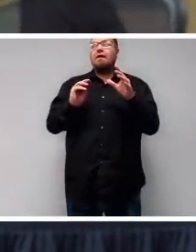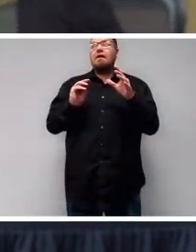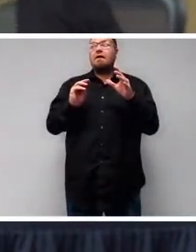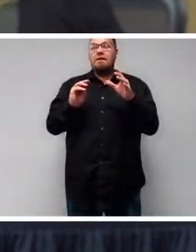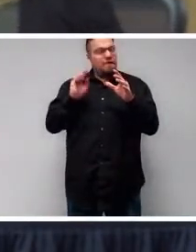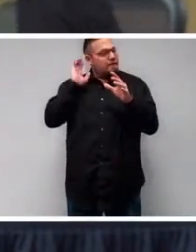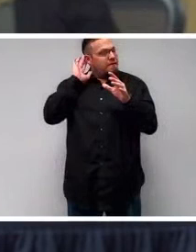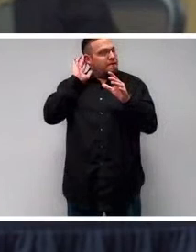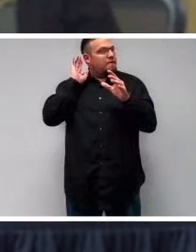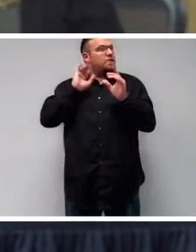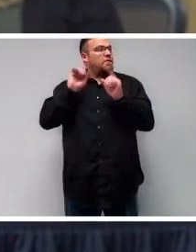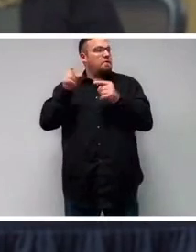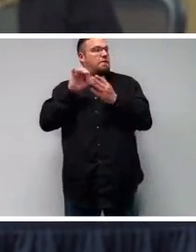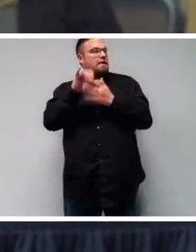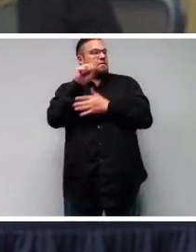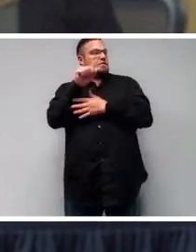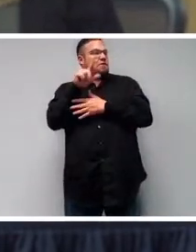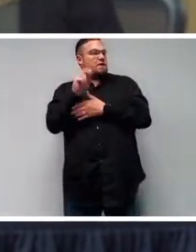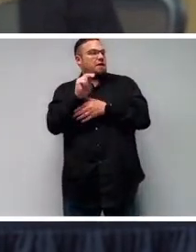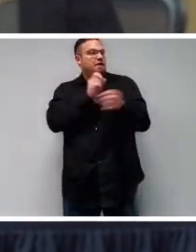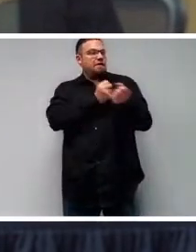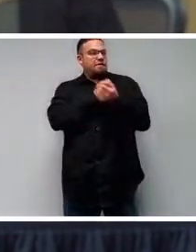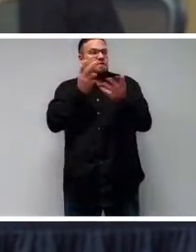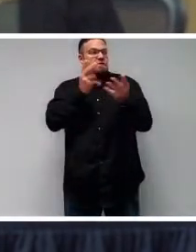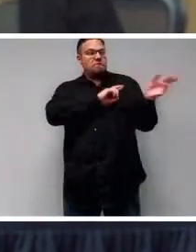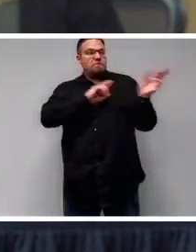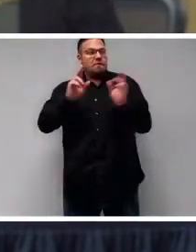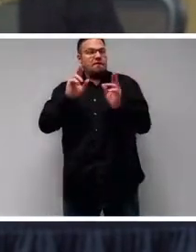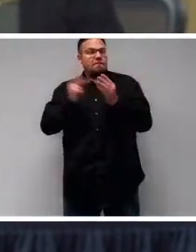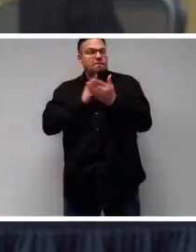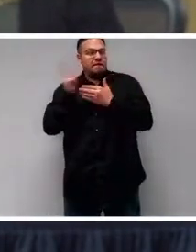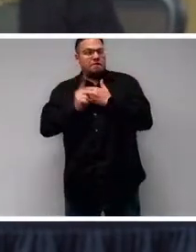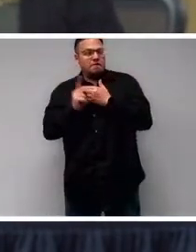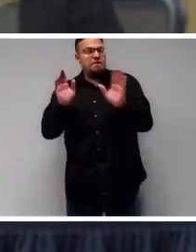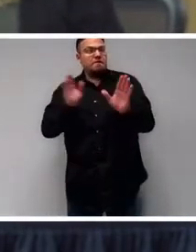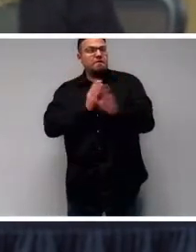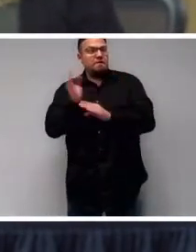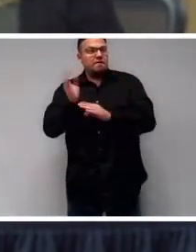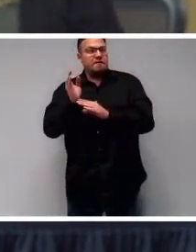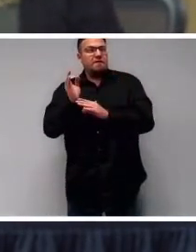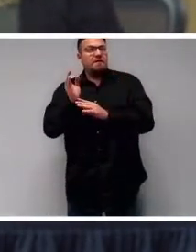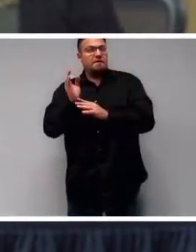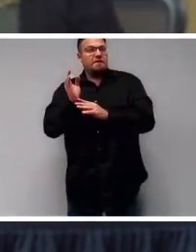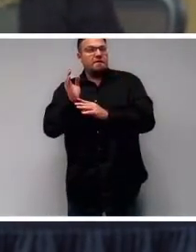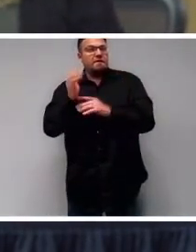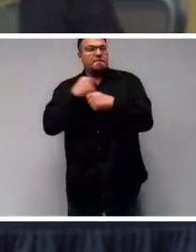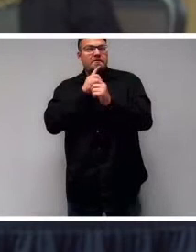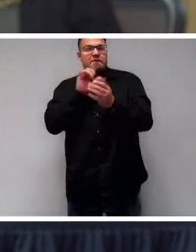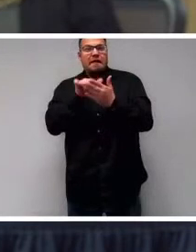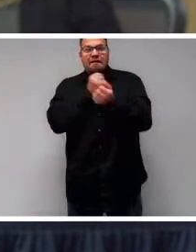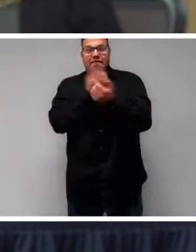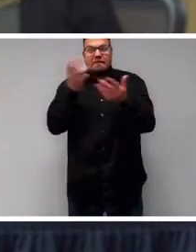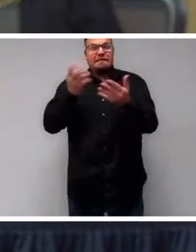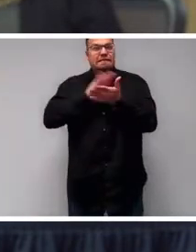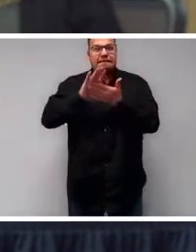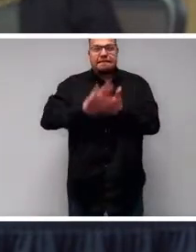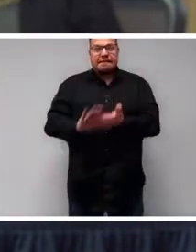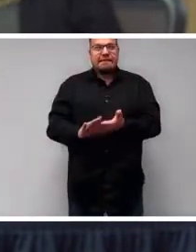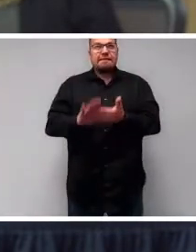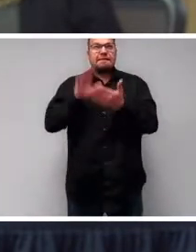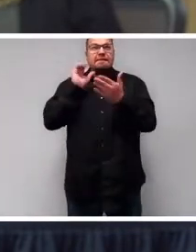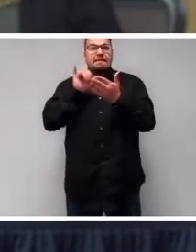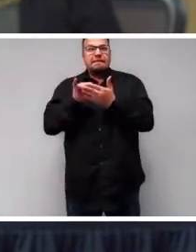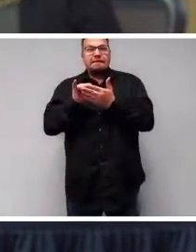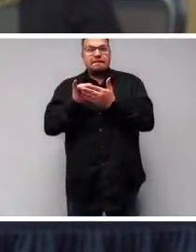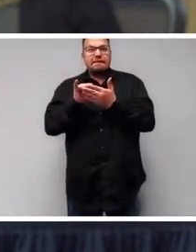and getting everything ready, professionally sanitized. So we make sure everything's very clean so that, you know, there's no kind